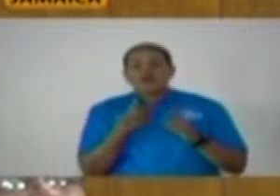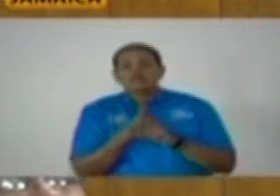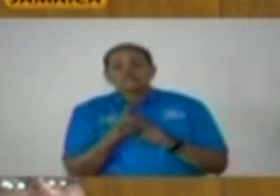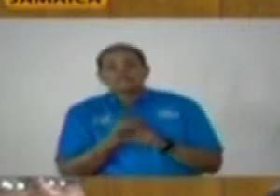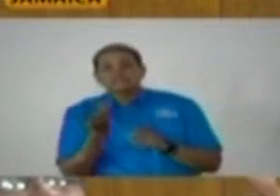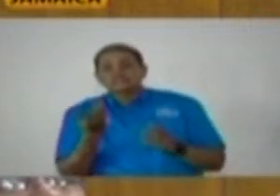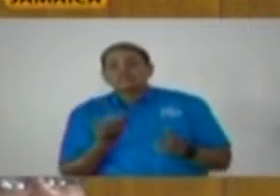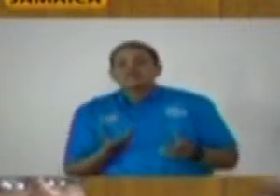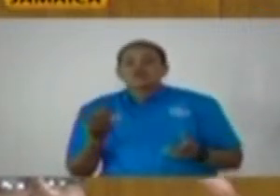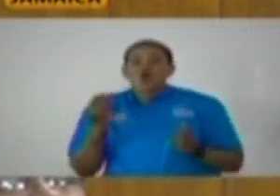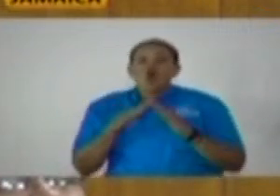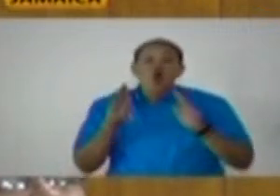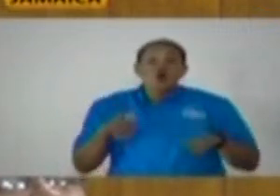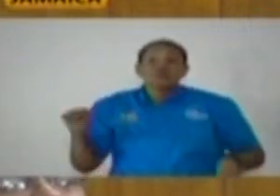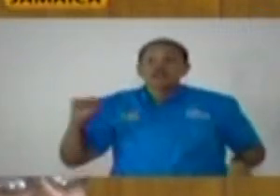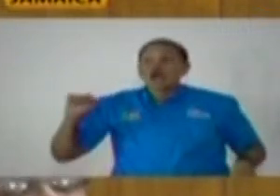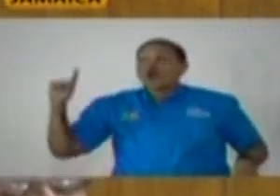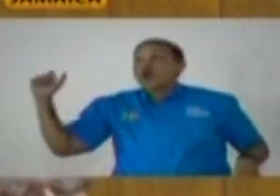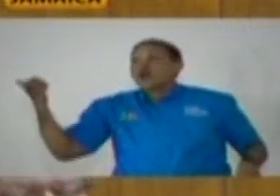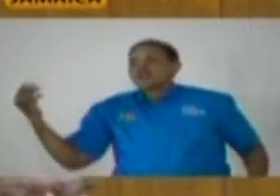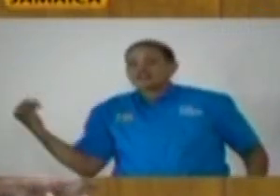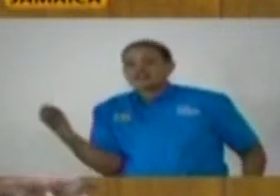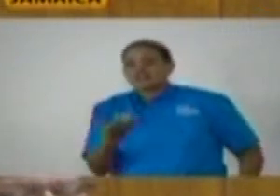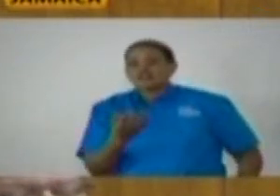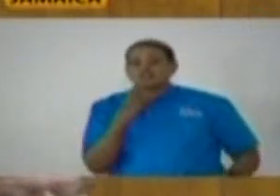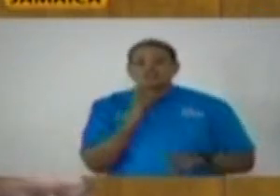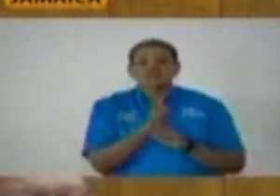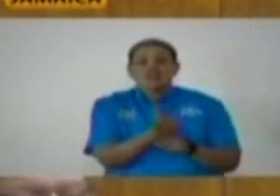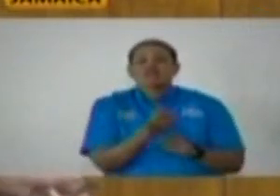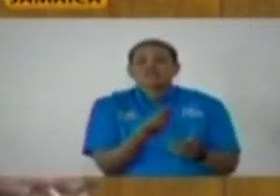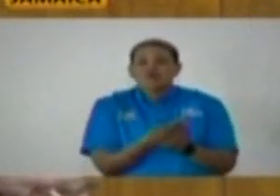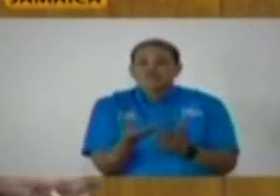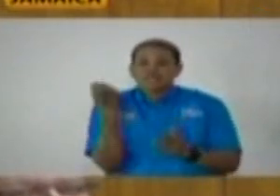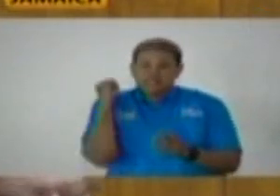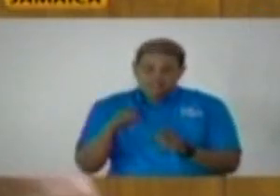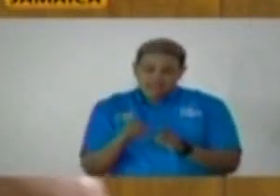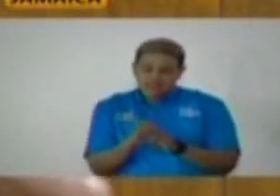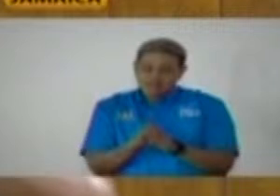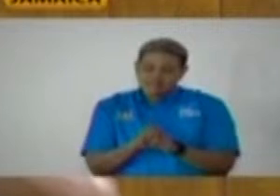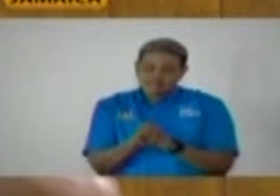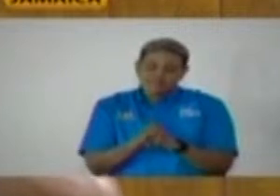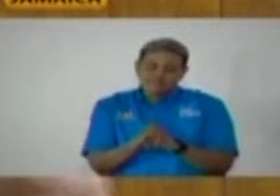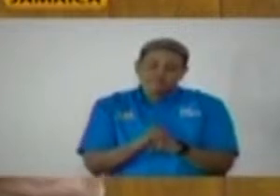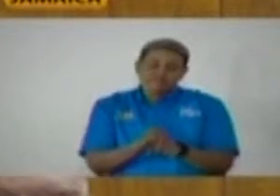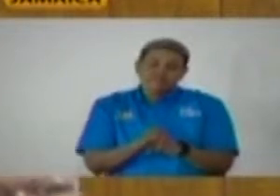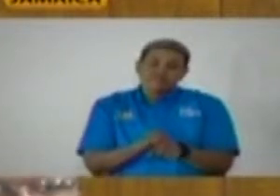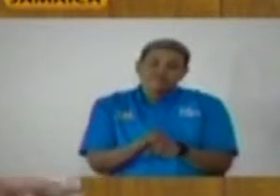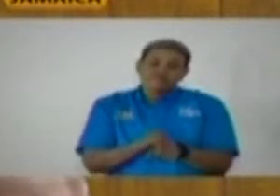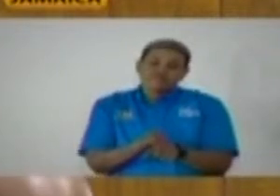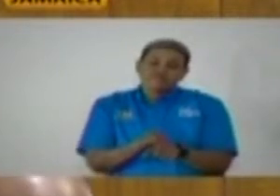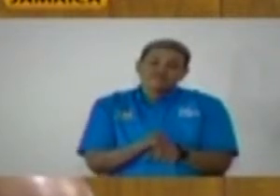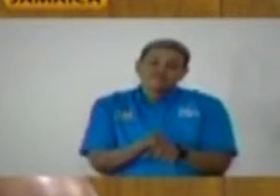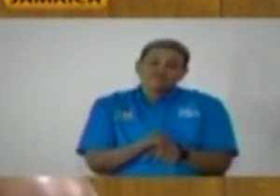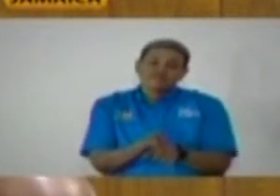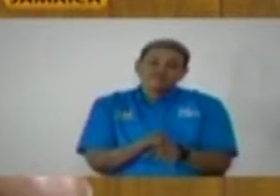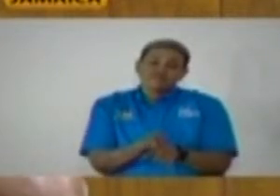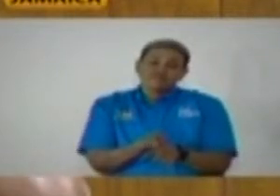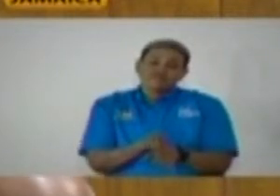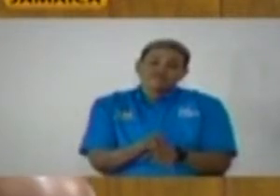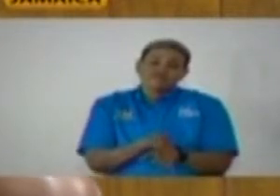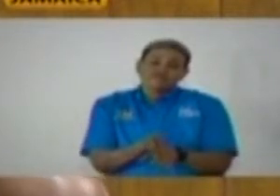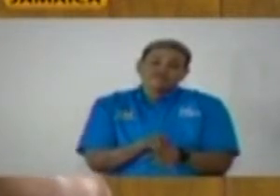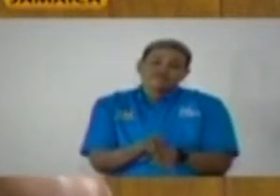house, car, or something else to pledge as a collateral. So it means that many of them can't even take up